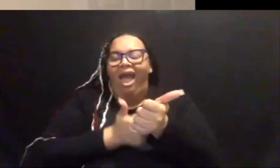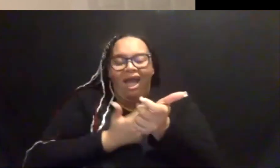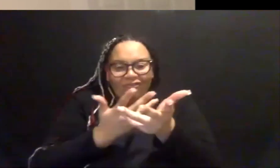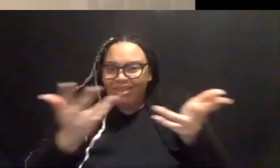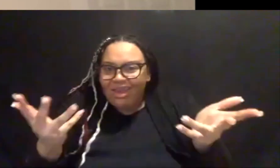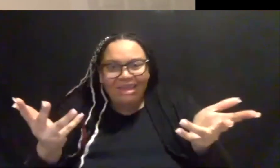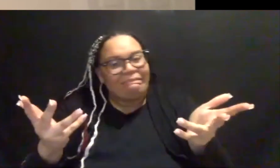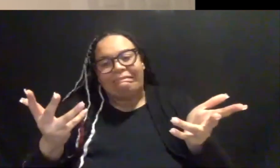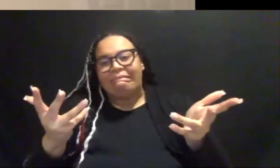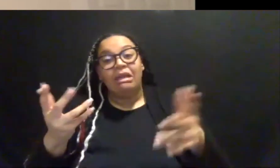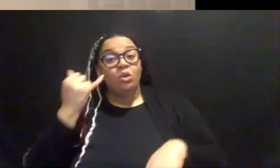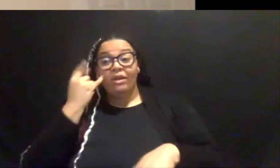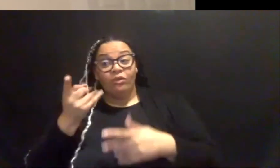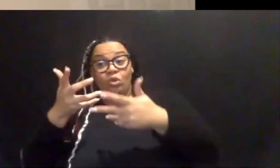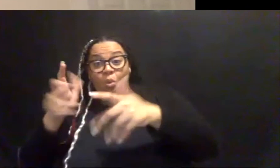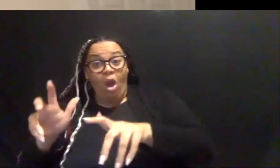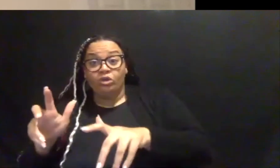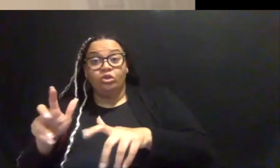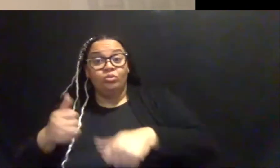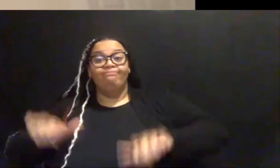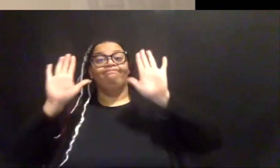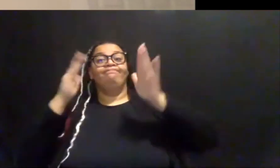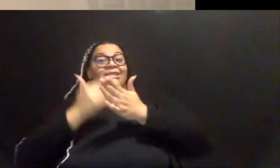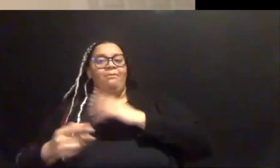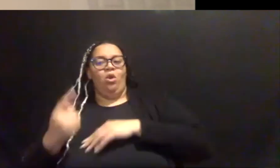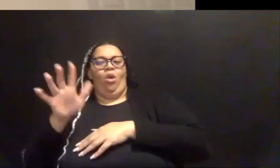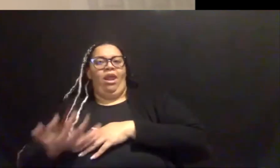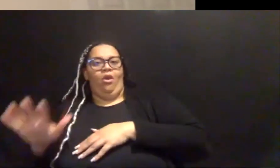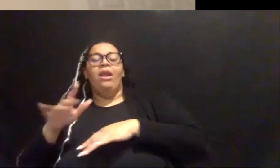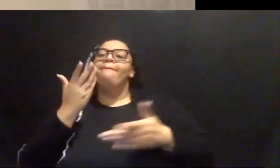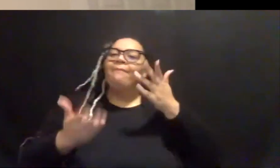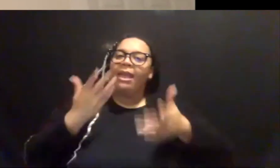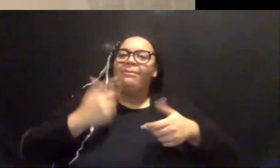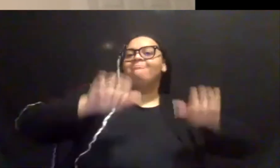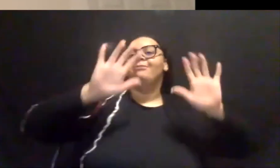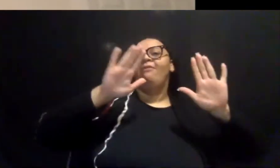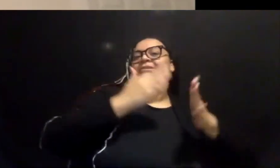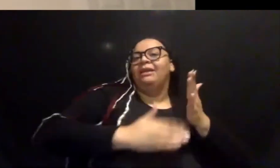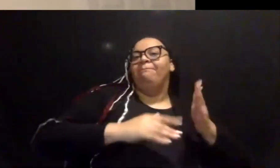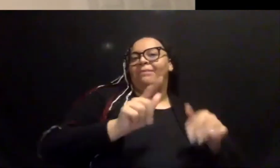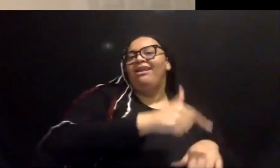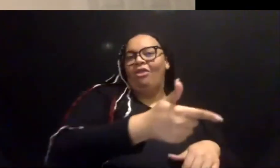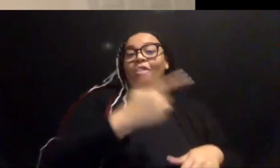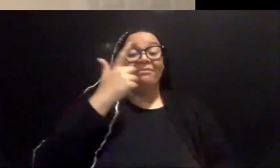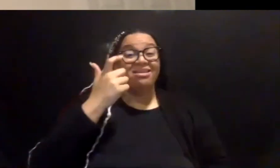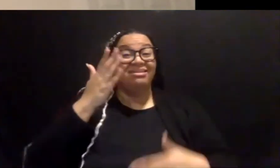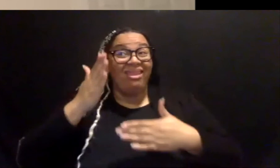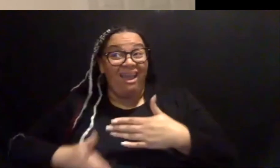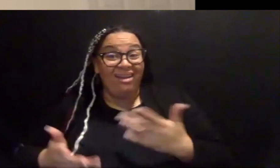want to make sacrifices in certain areas, maybe you can make sacrifices in other areas, because I think in the end,